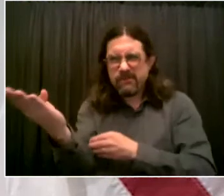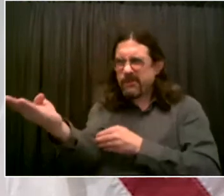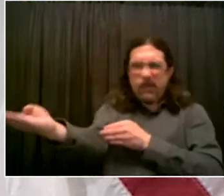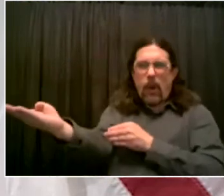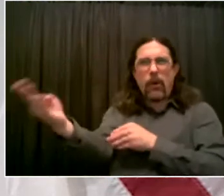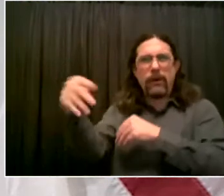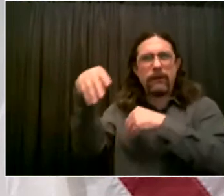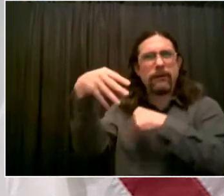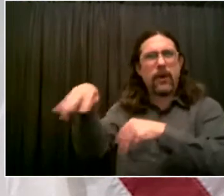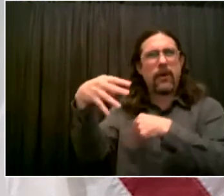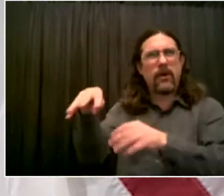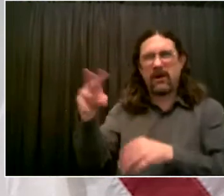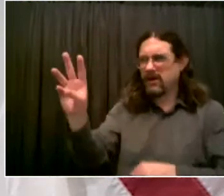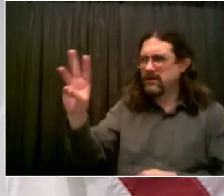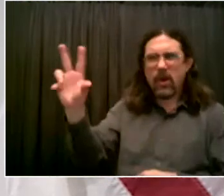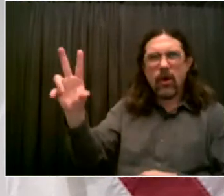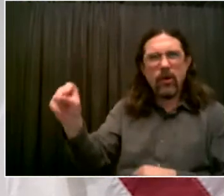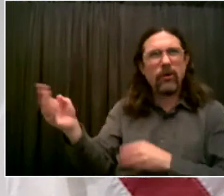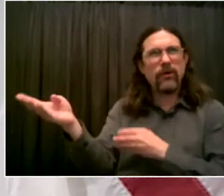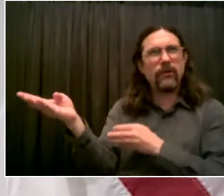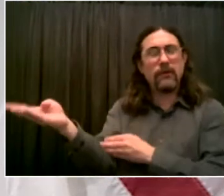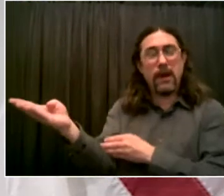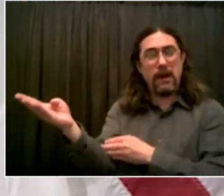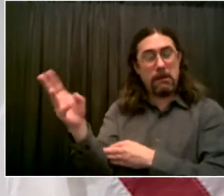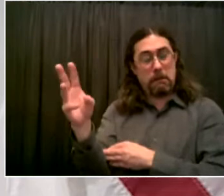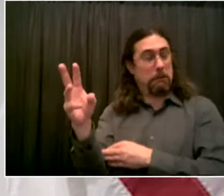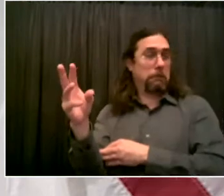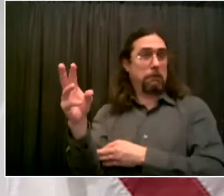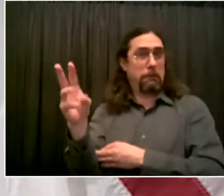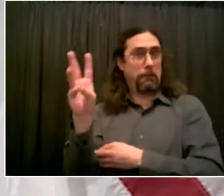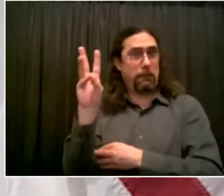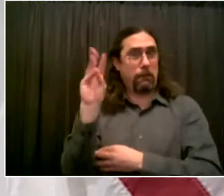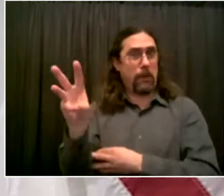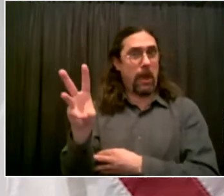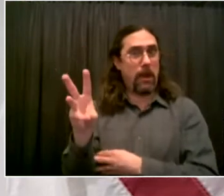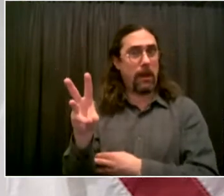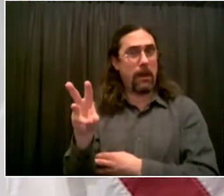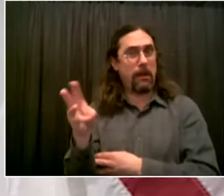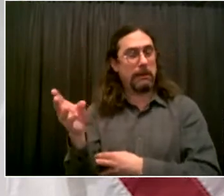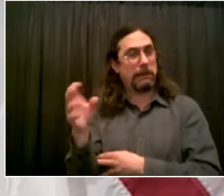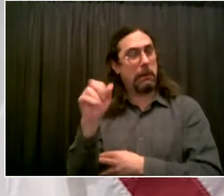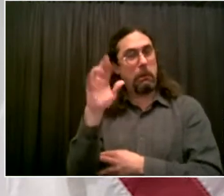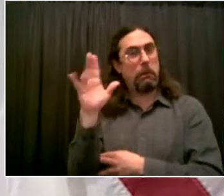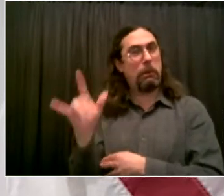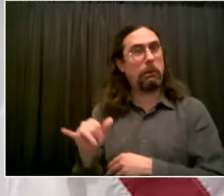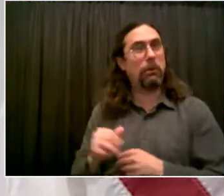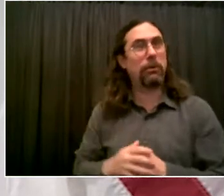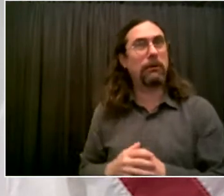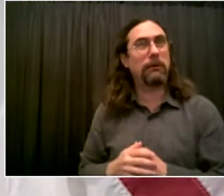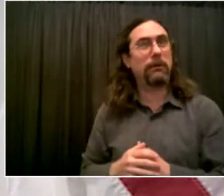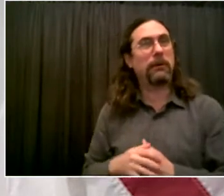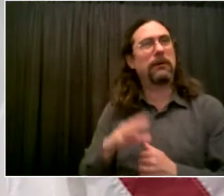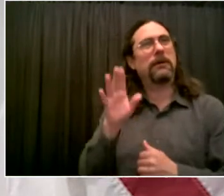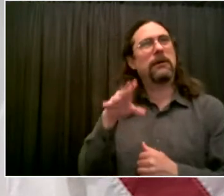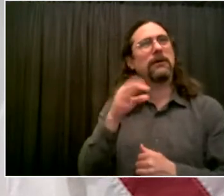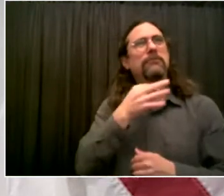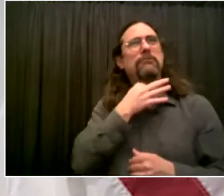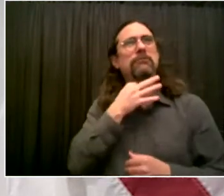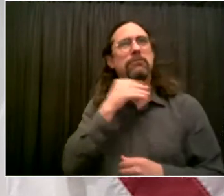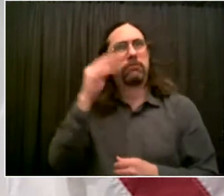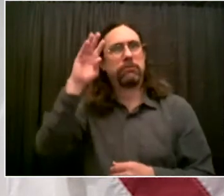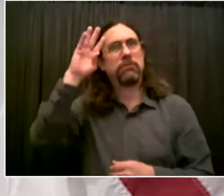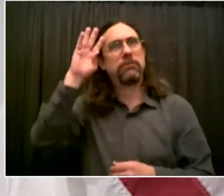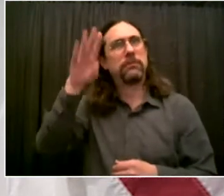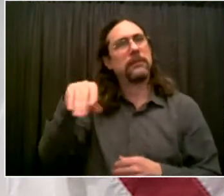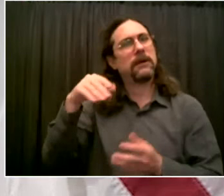have any thoughts, any plans on parade season in the city of New York this year? Well, clearly, we're